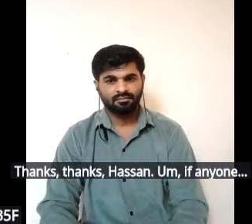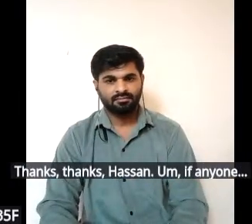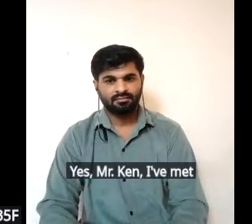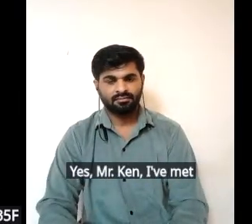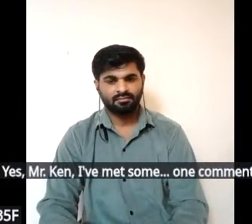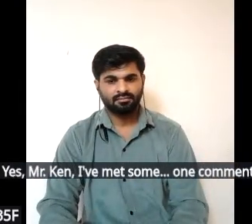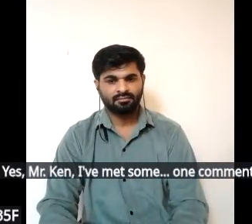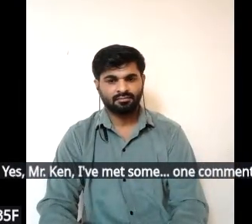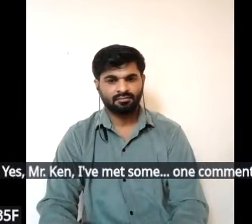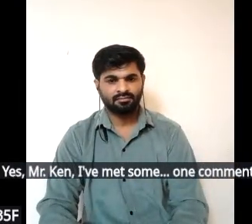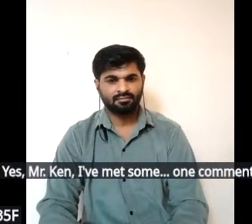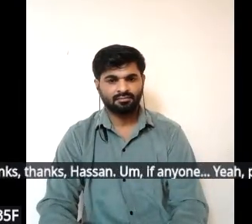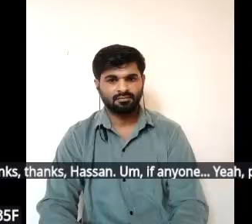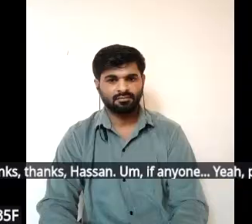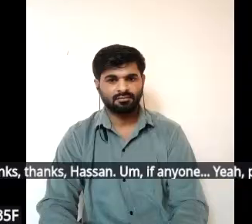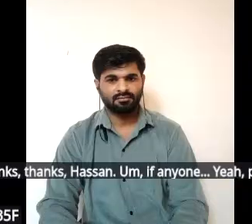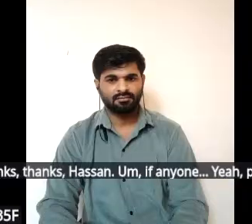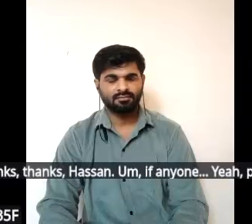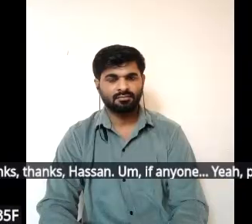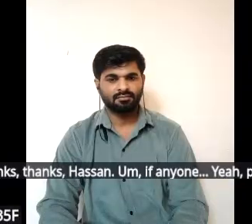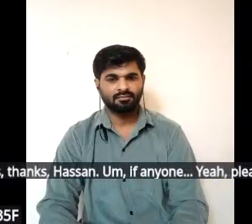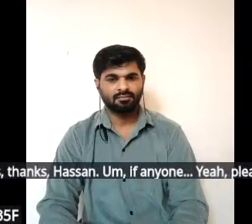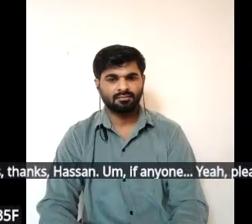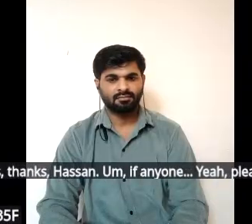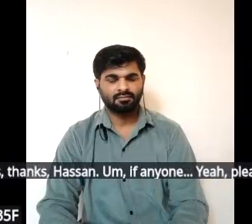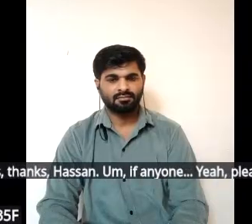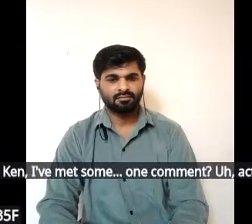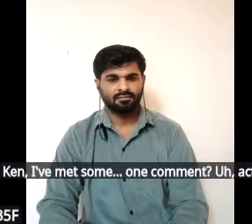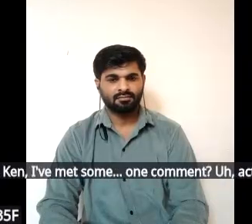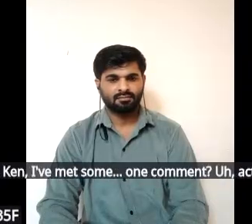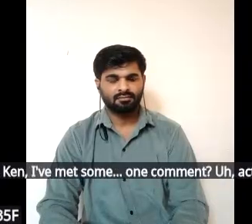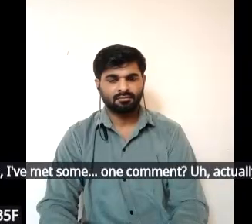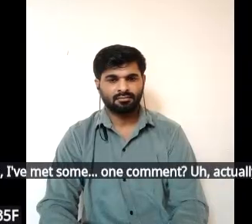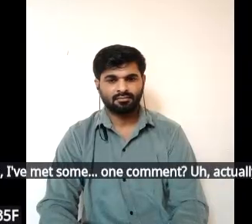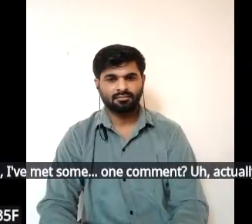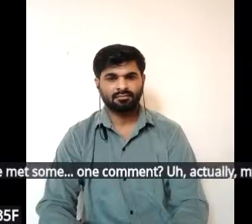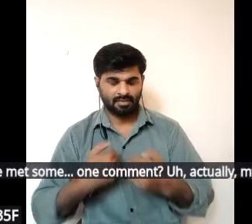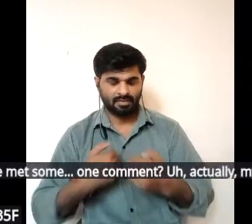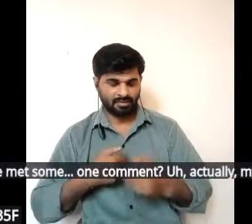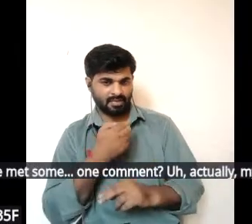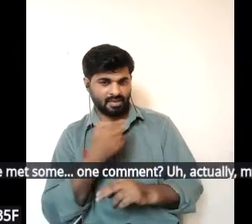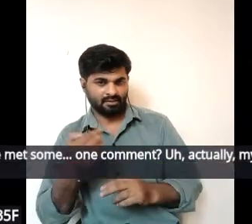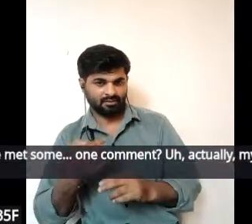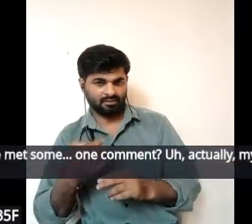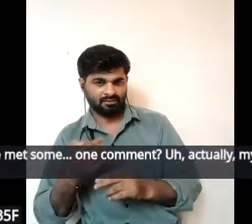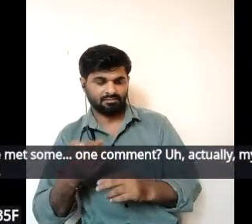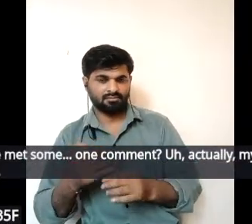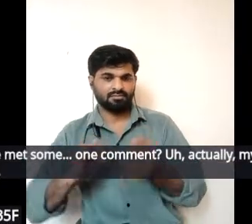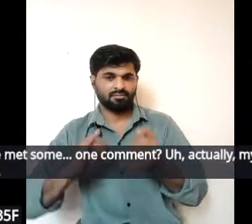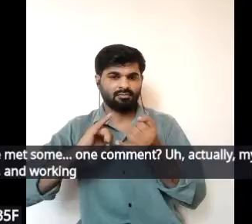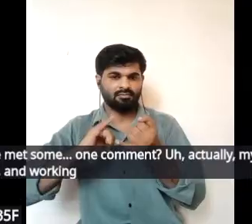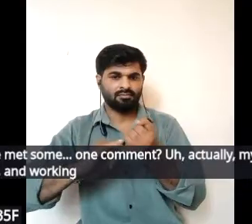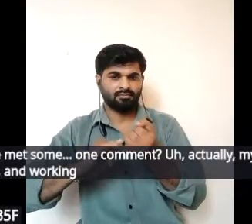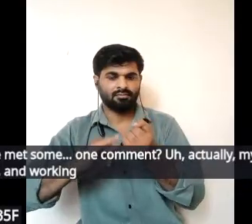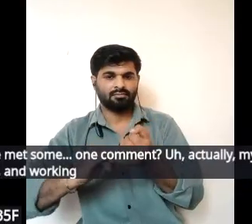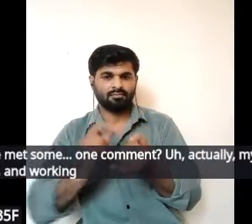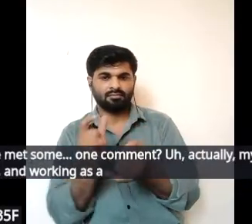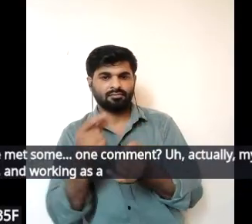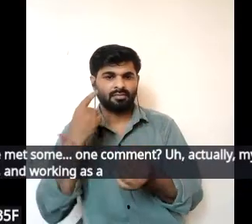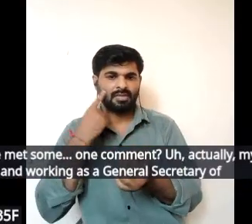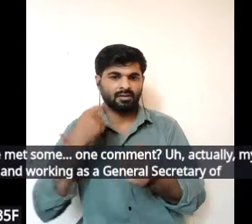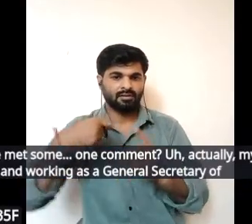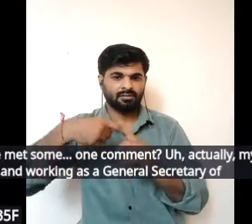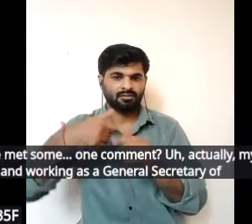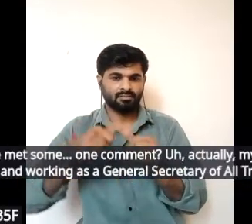comment? yeah, please, sure. Actually, my name is Chongsin Koireng, and working as a general secretary of All